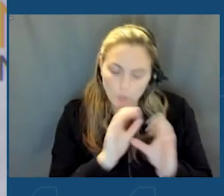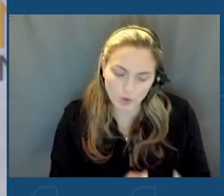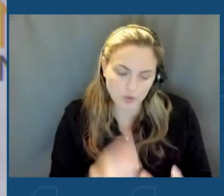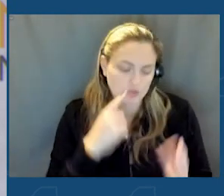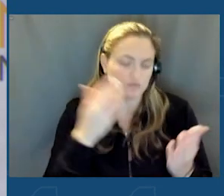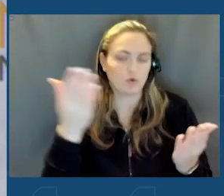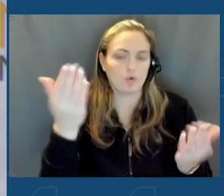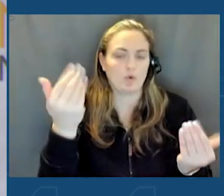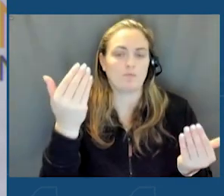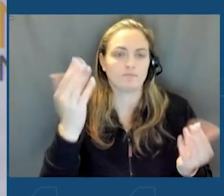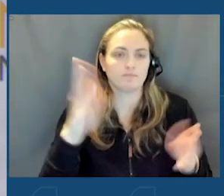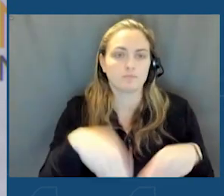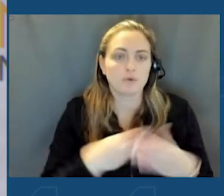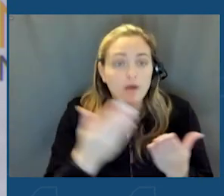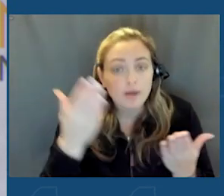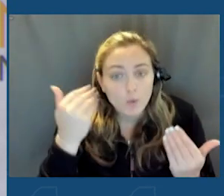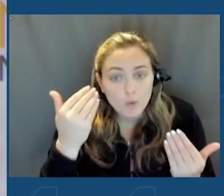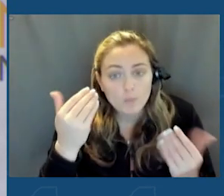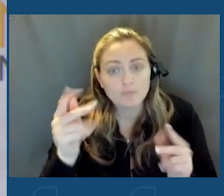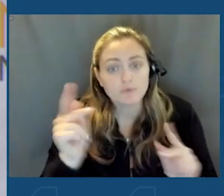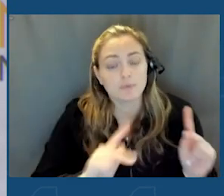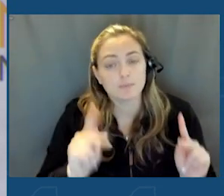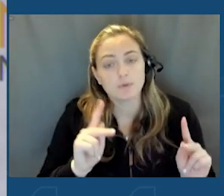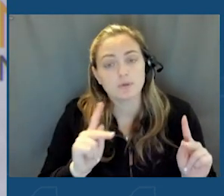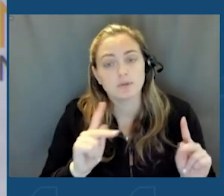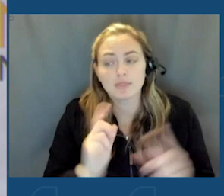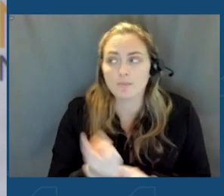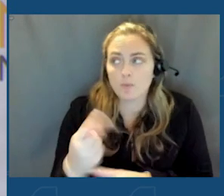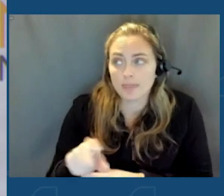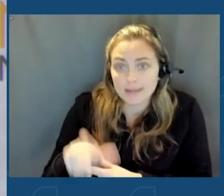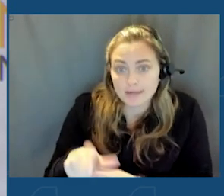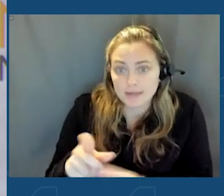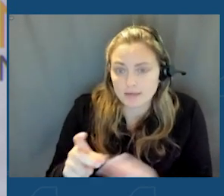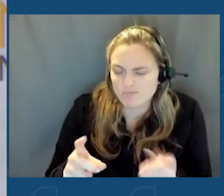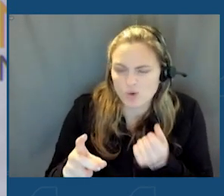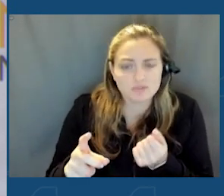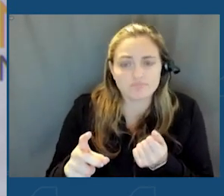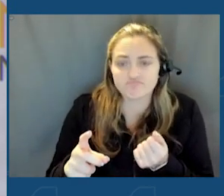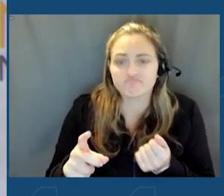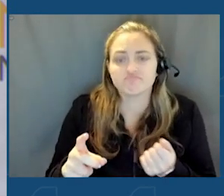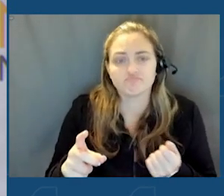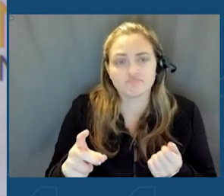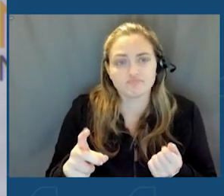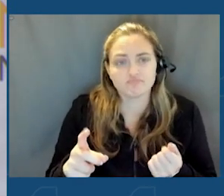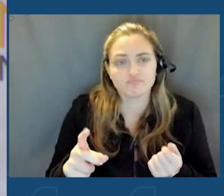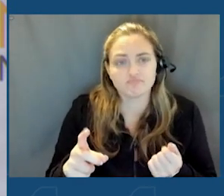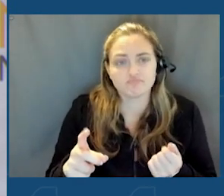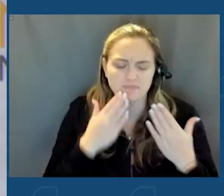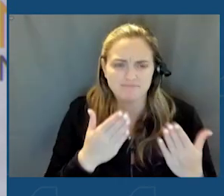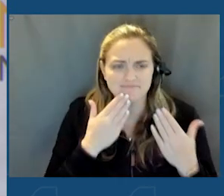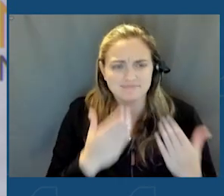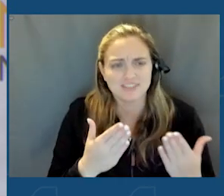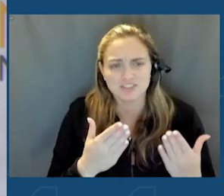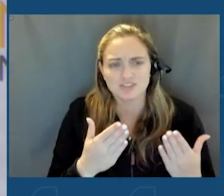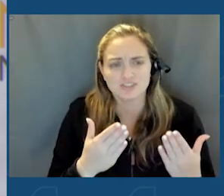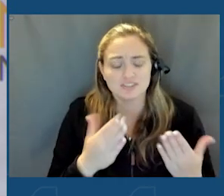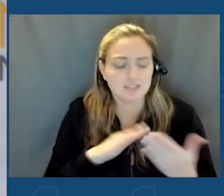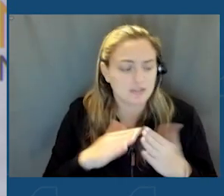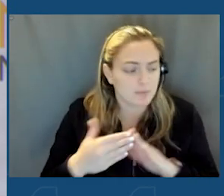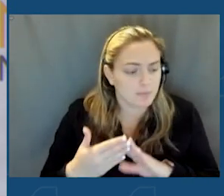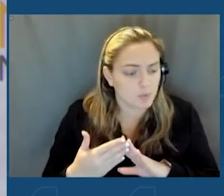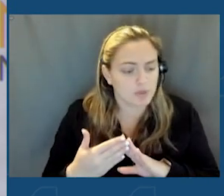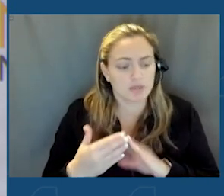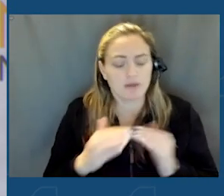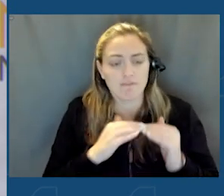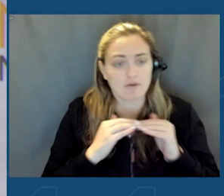provide hope to people in the moment that they need it most. And I am so grateful to the community of colleagues that we